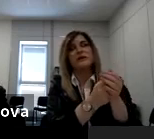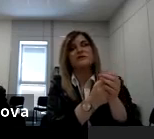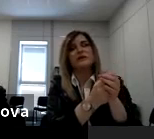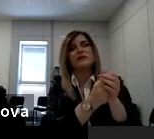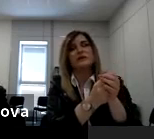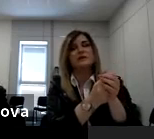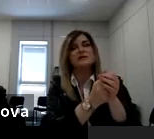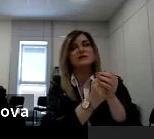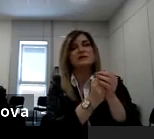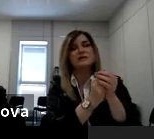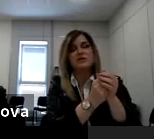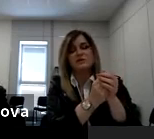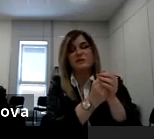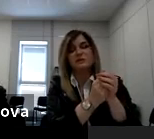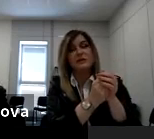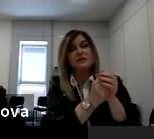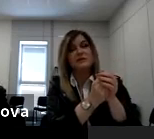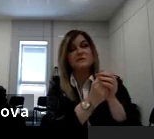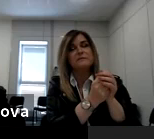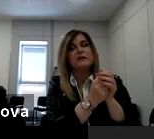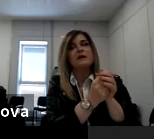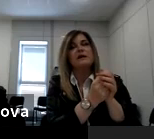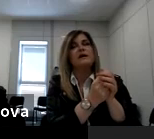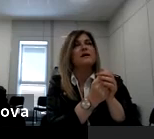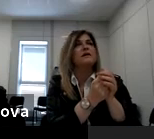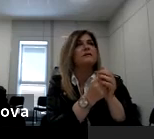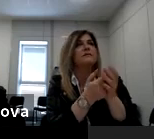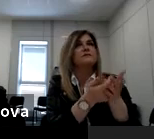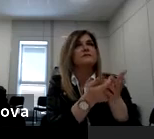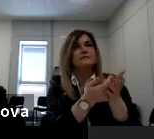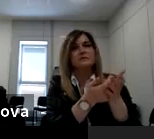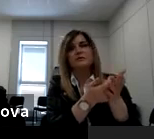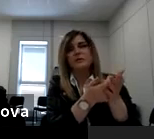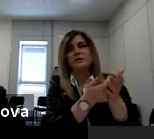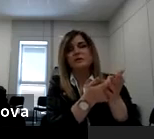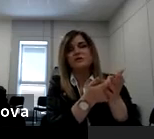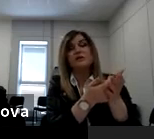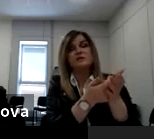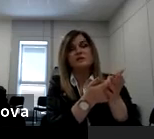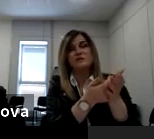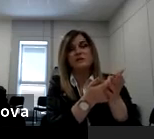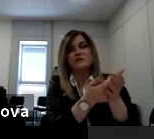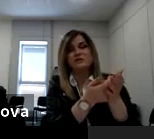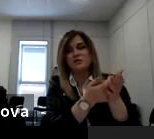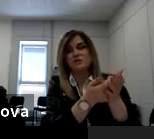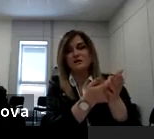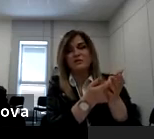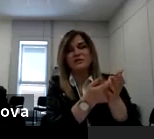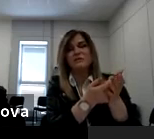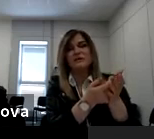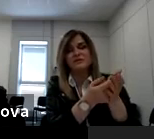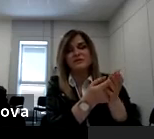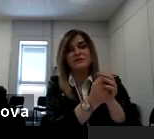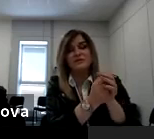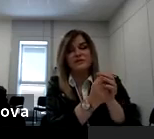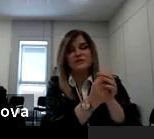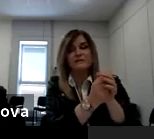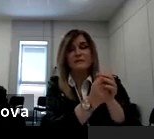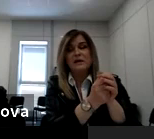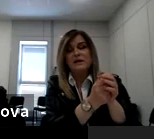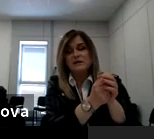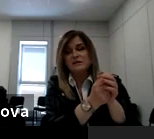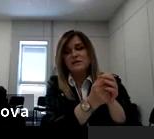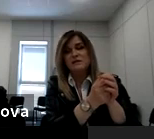First, we have there a concealed adjustment mechanism. You can adjust the fixture on site, plus minus 3